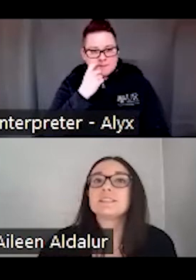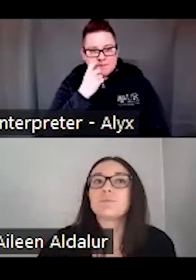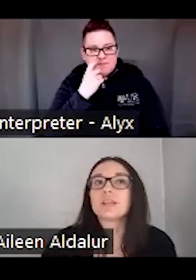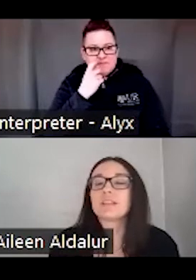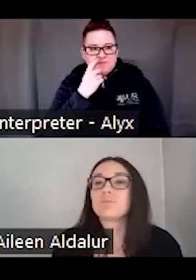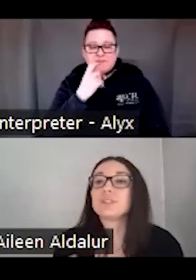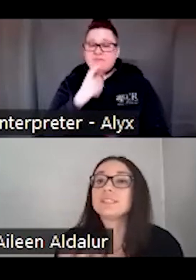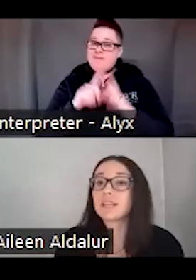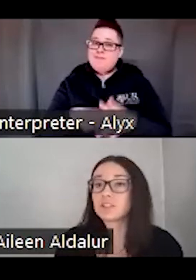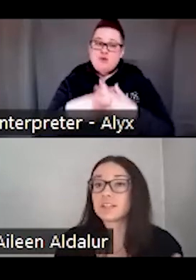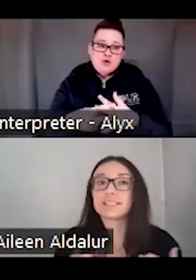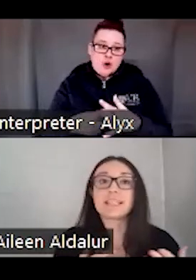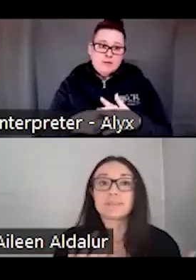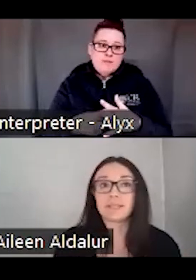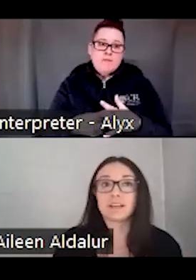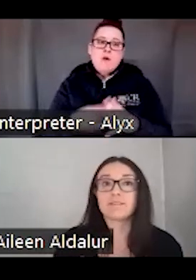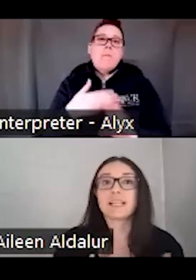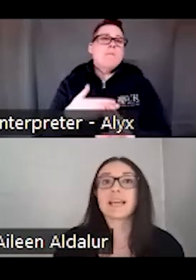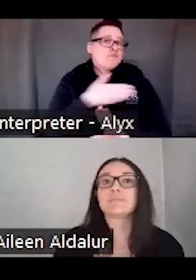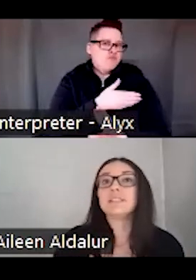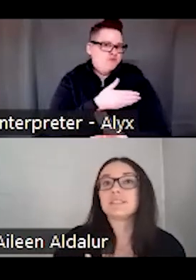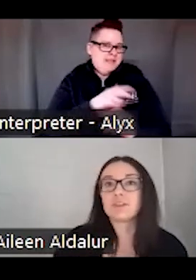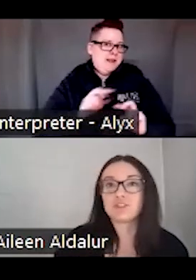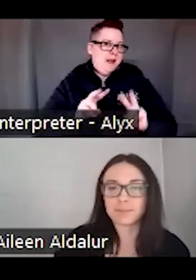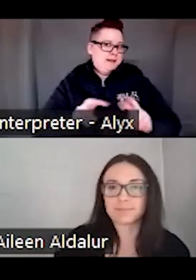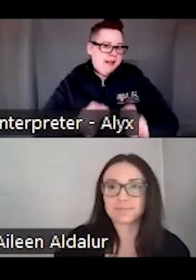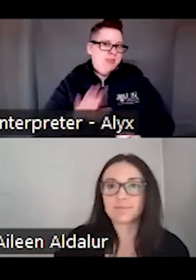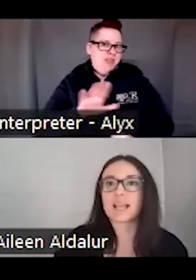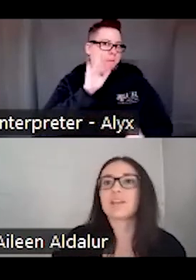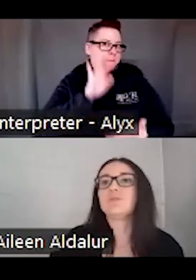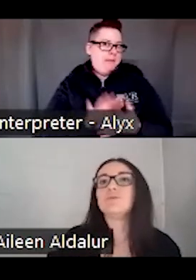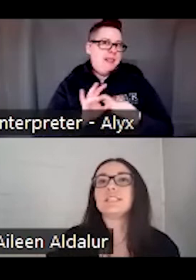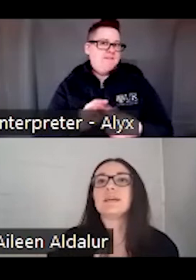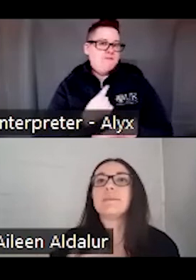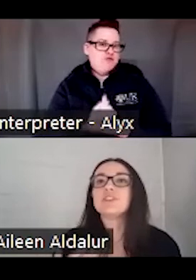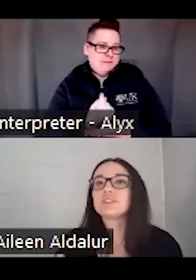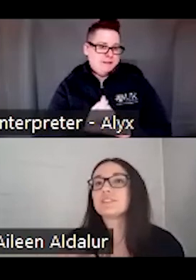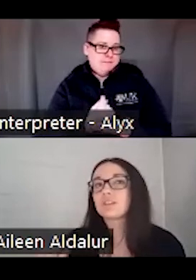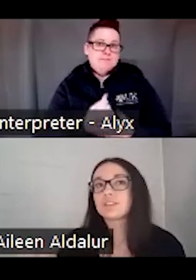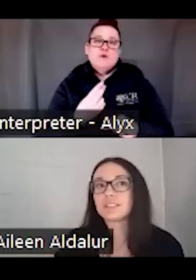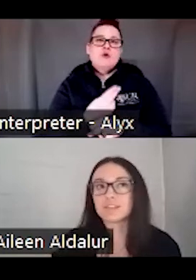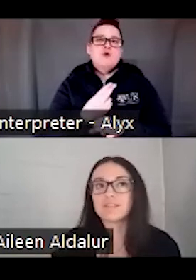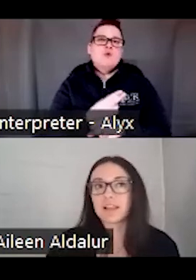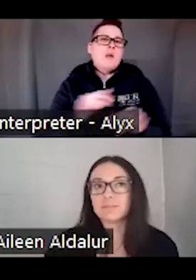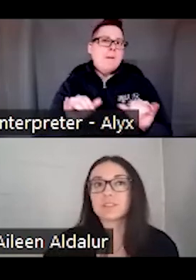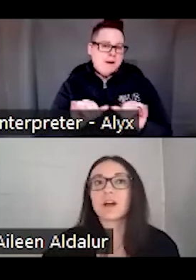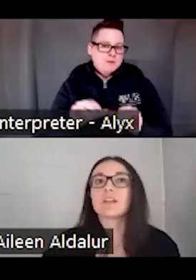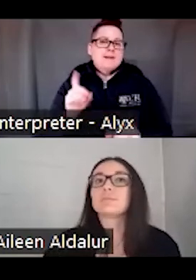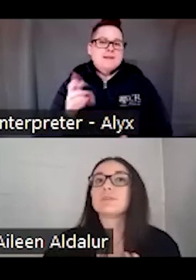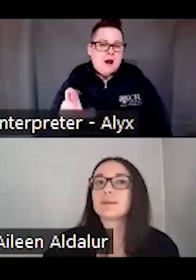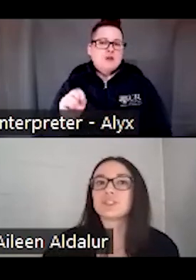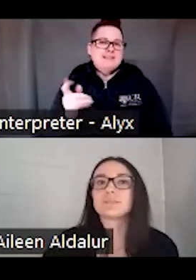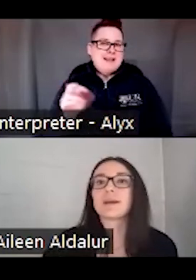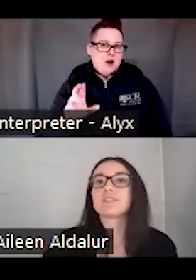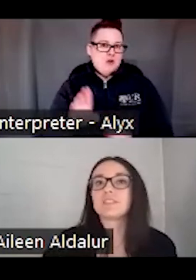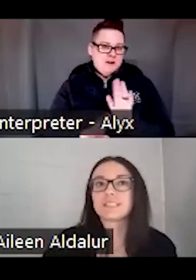intervention begins with a pre-session assessment of the client's beliefs about treatment, using a measure that Dr. Stecker developed called